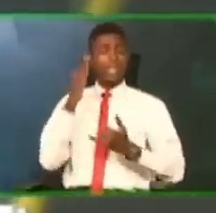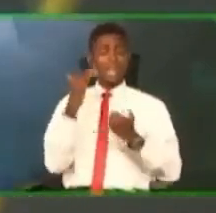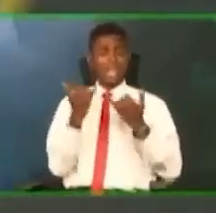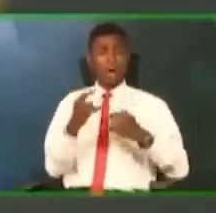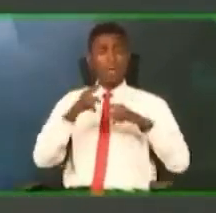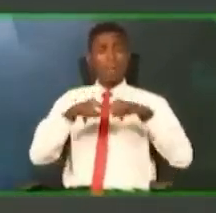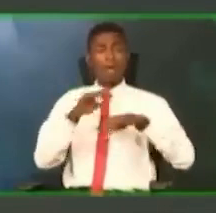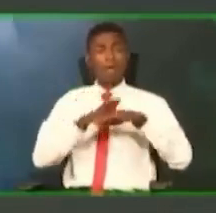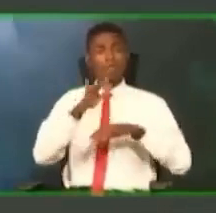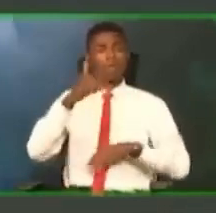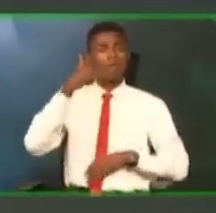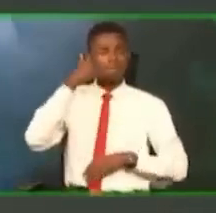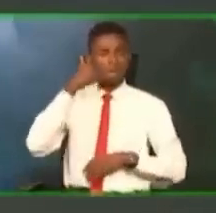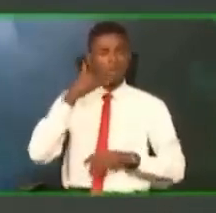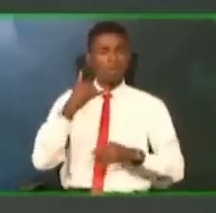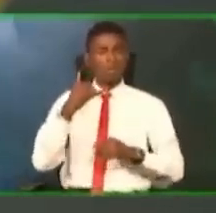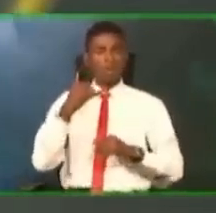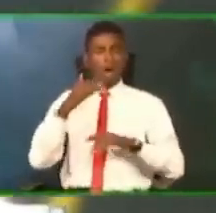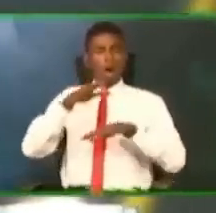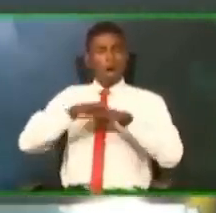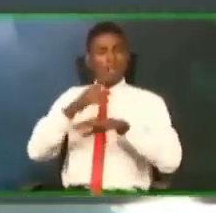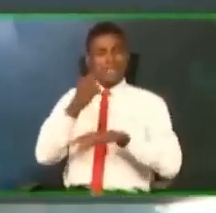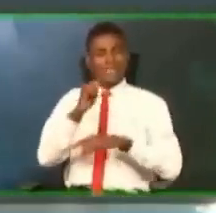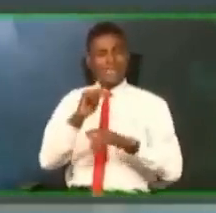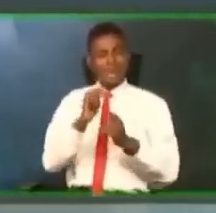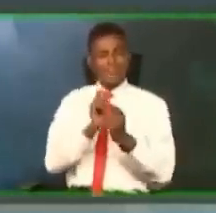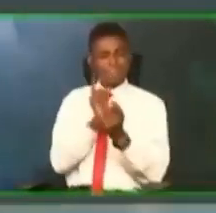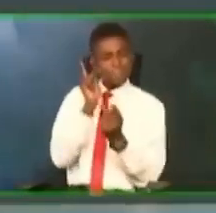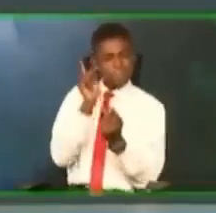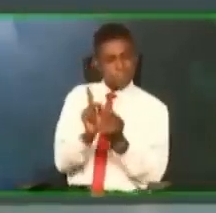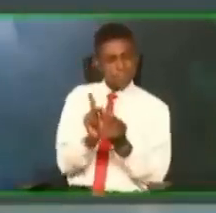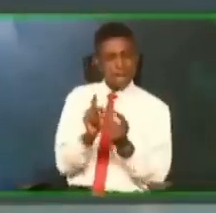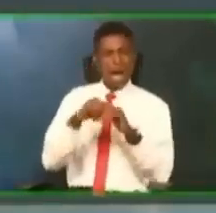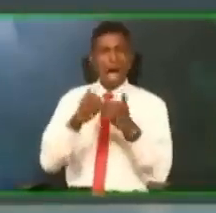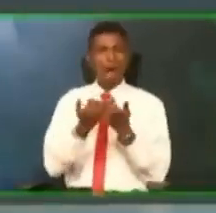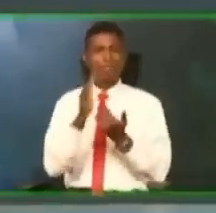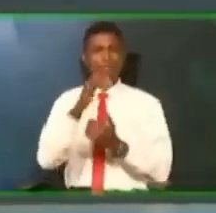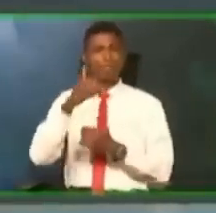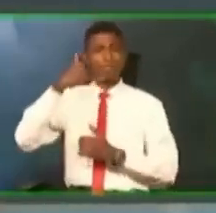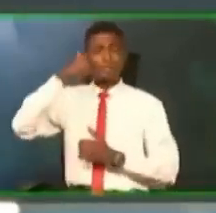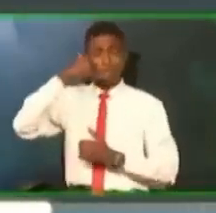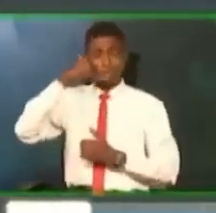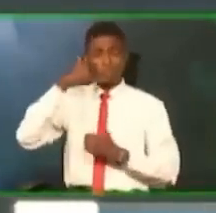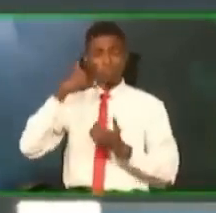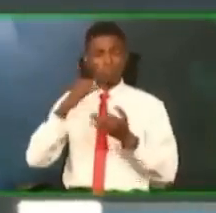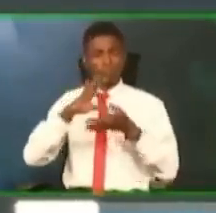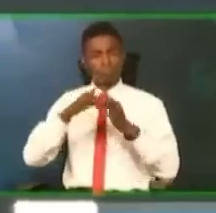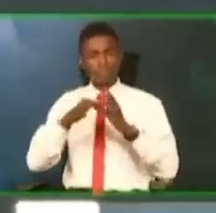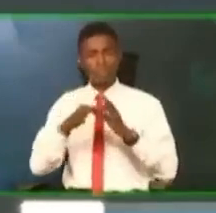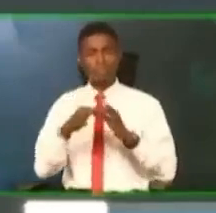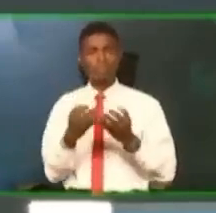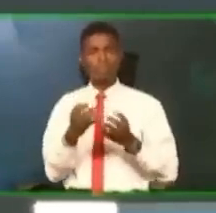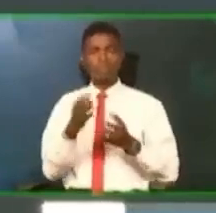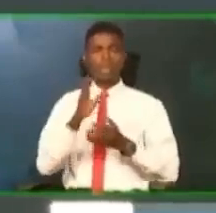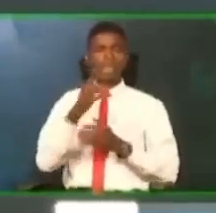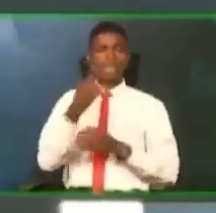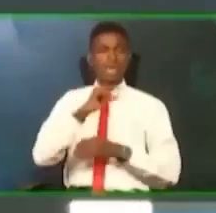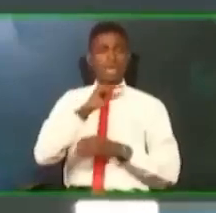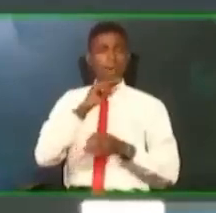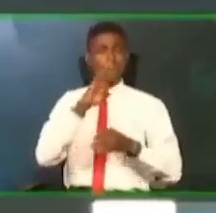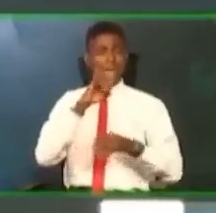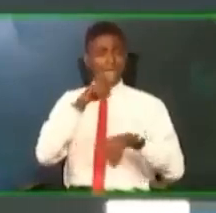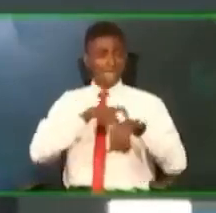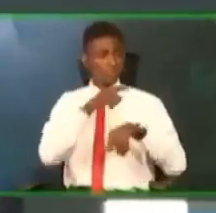By the time those waves come into your phone, the quality of your phone can misrepresent what I